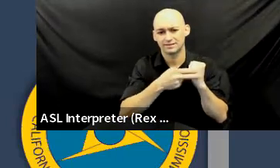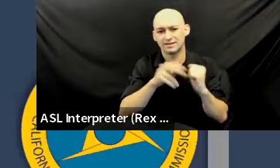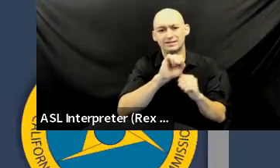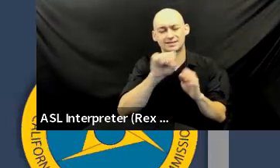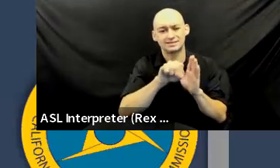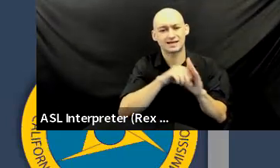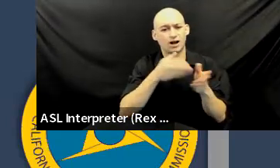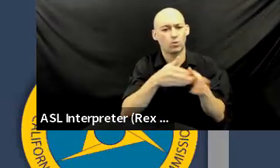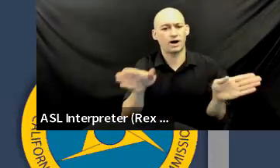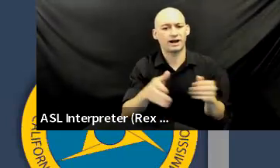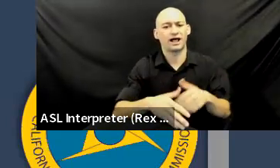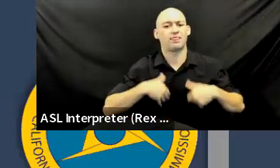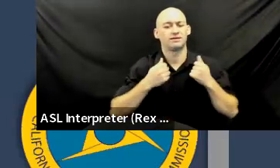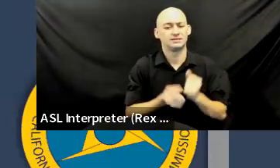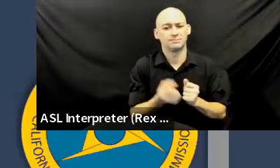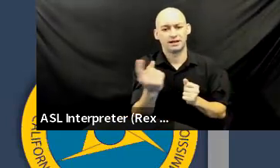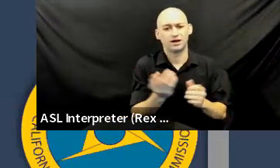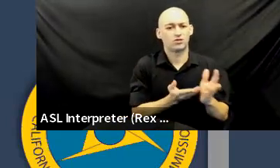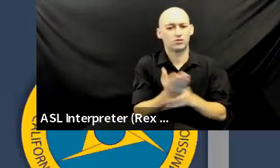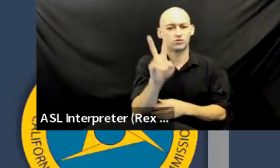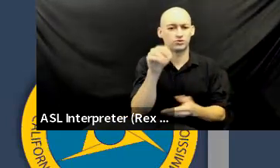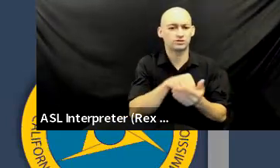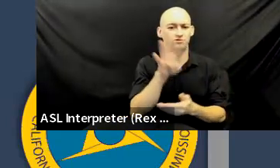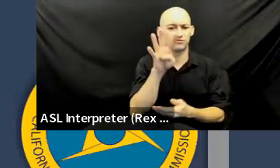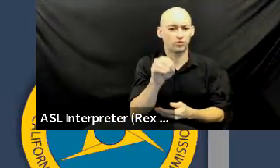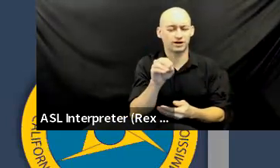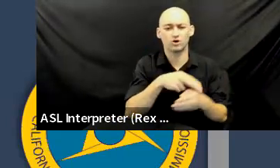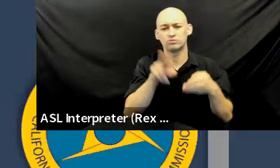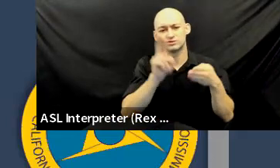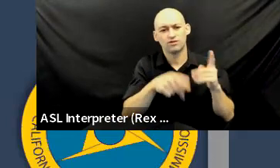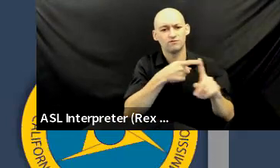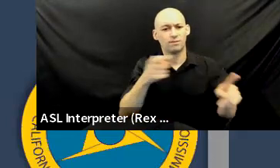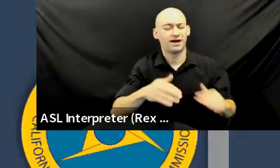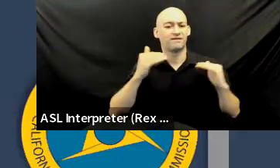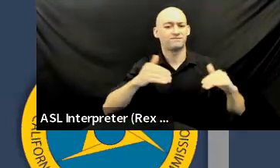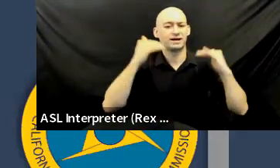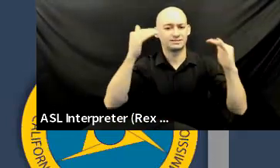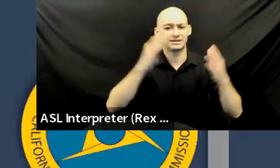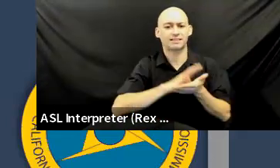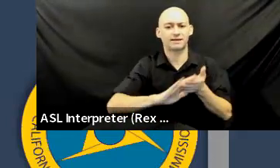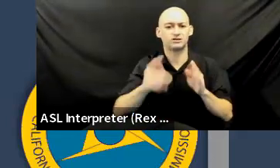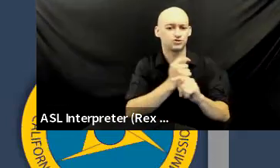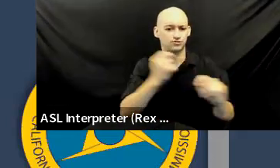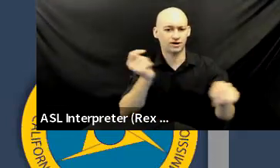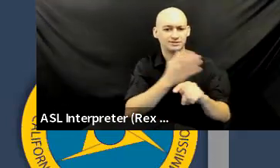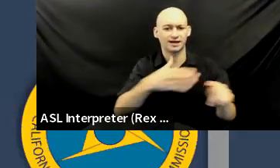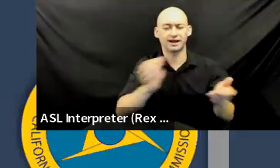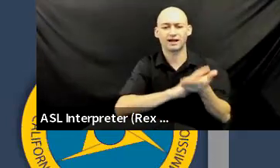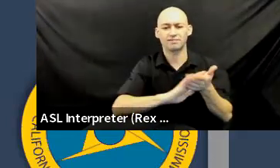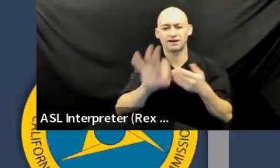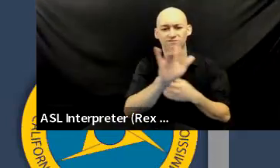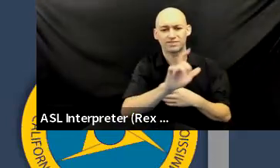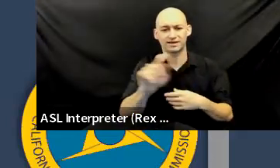spending through 2040 will result from the advanced clean trucks and the Advanced Clean Fleets